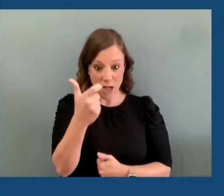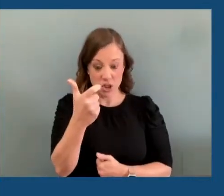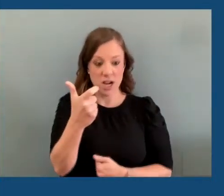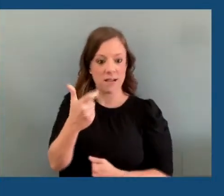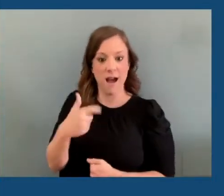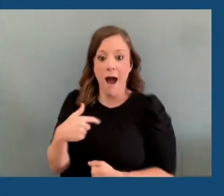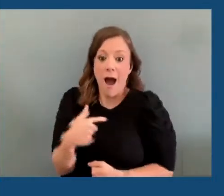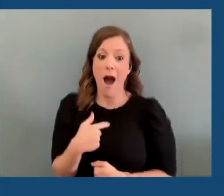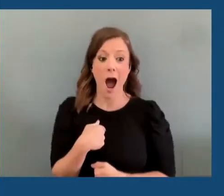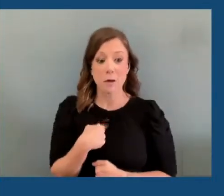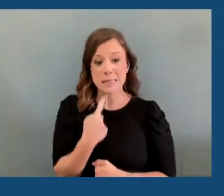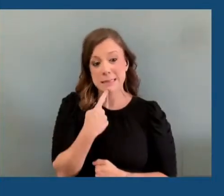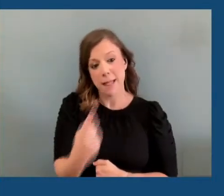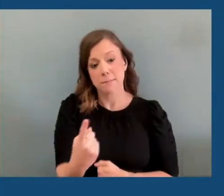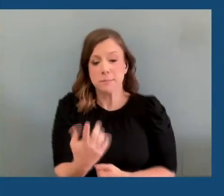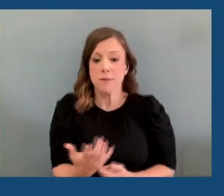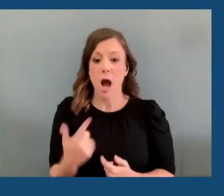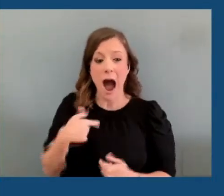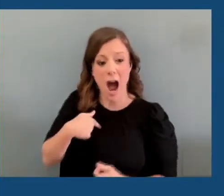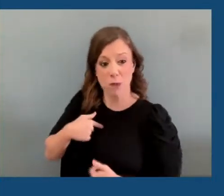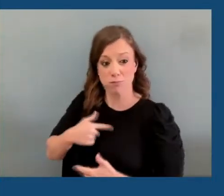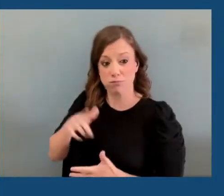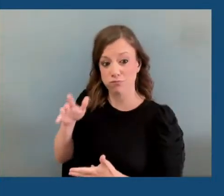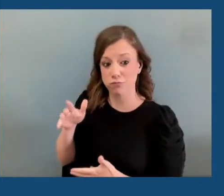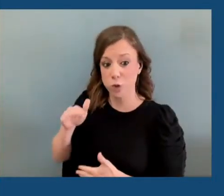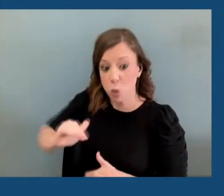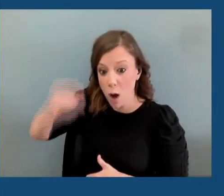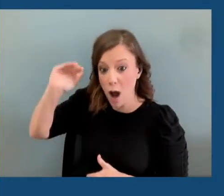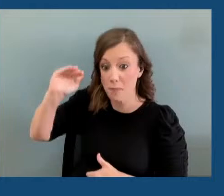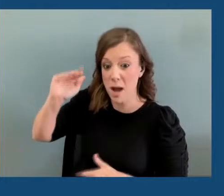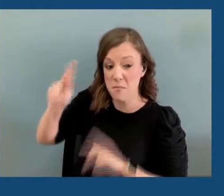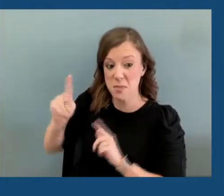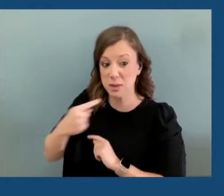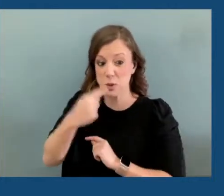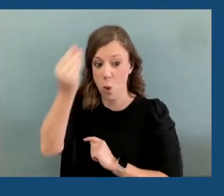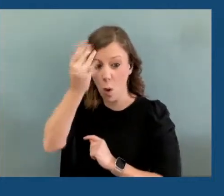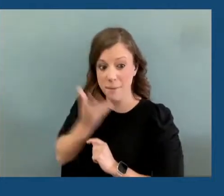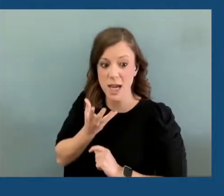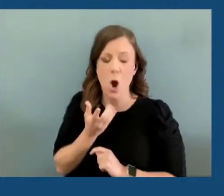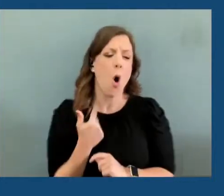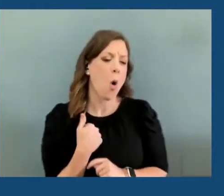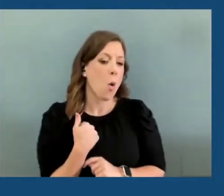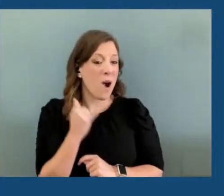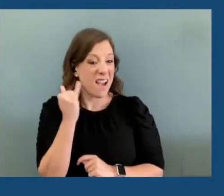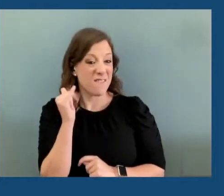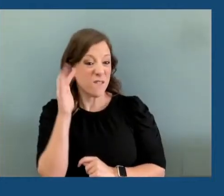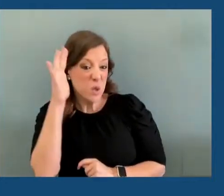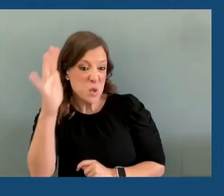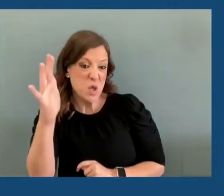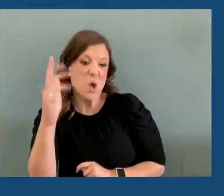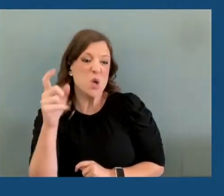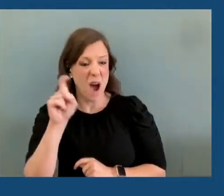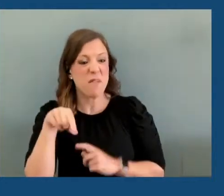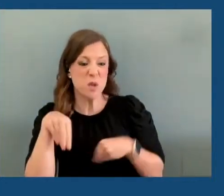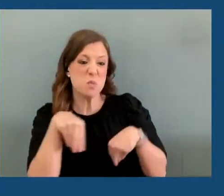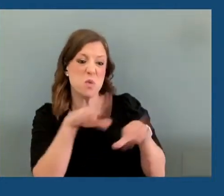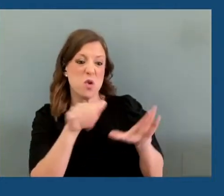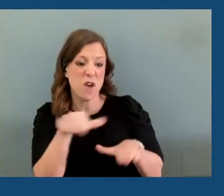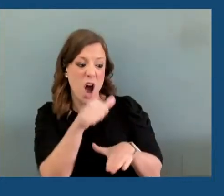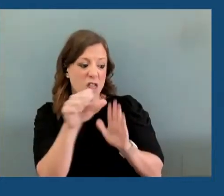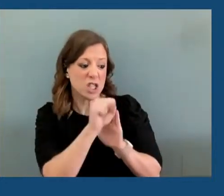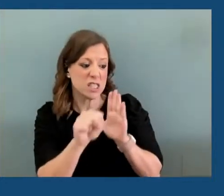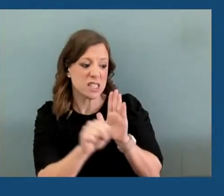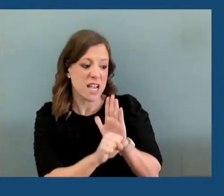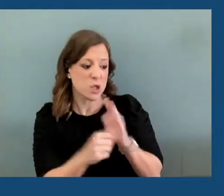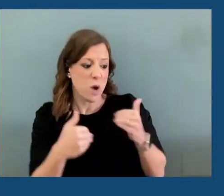sorry, students, you're probably going to have to go to another state for your future. The future is unfolding right before your eyes, and you are poised to step into it.